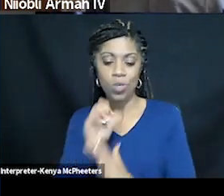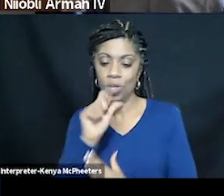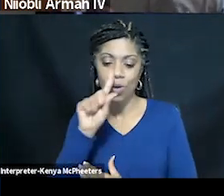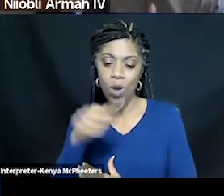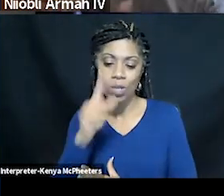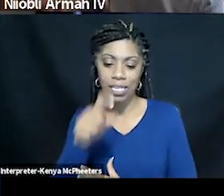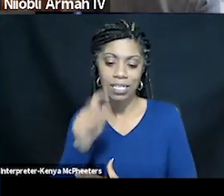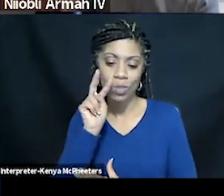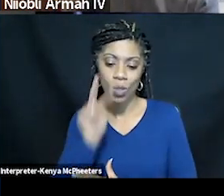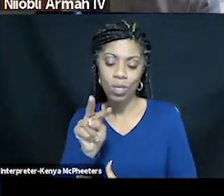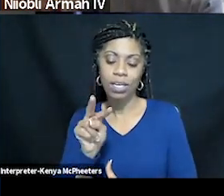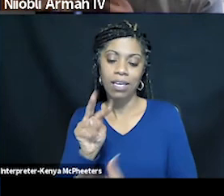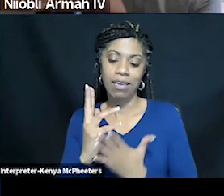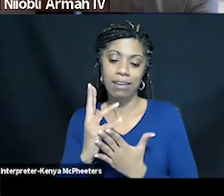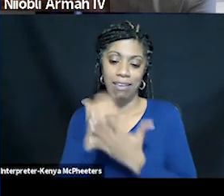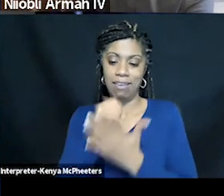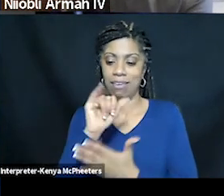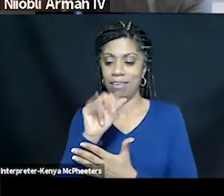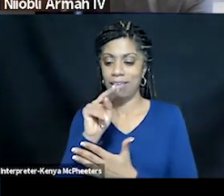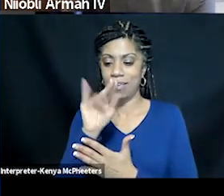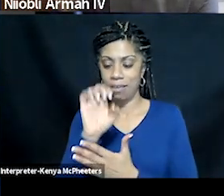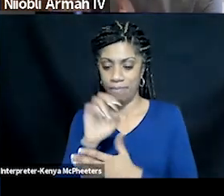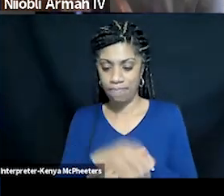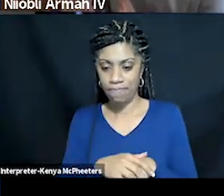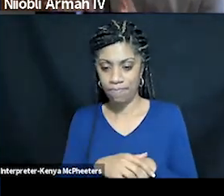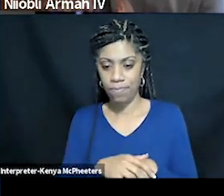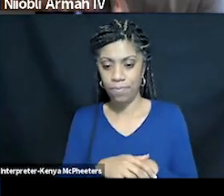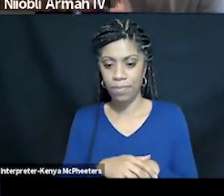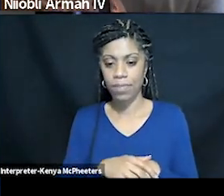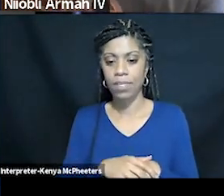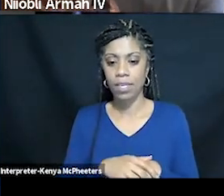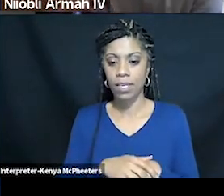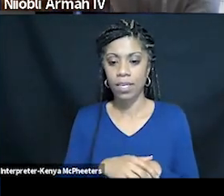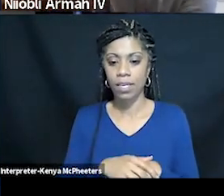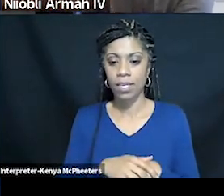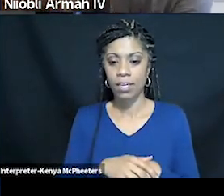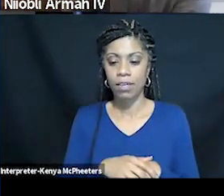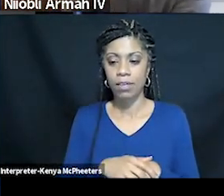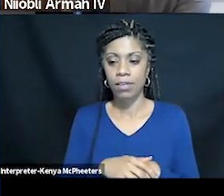Foundation, he talks about the devaluation of Black homes, how the Black home as an asset is devalued